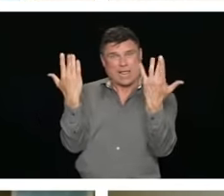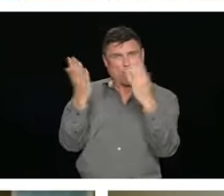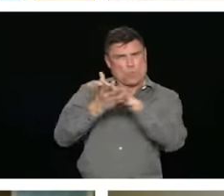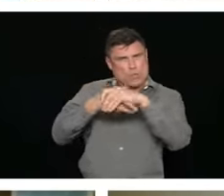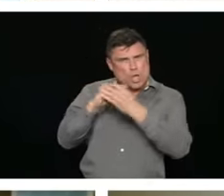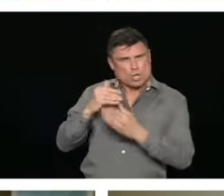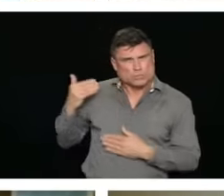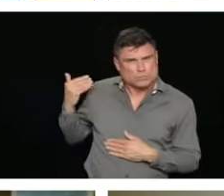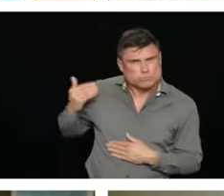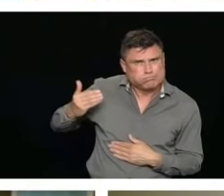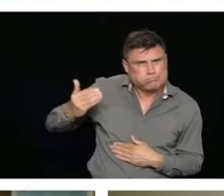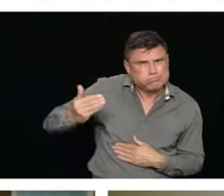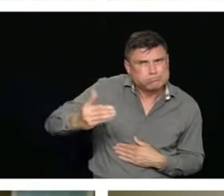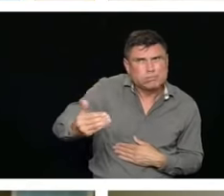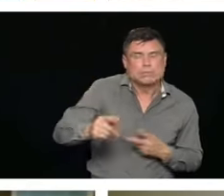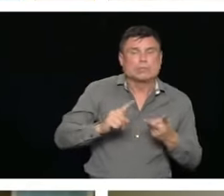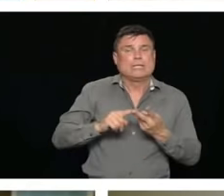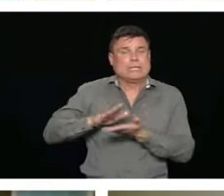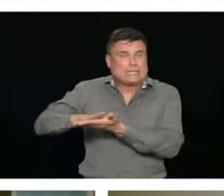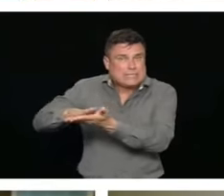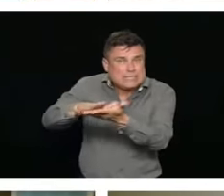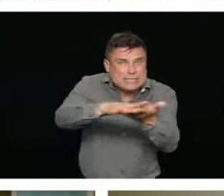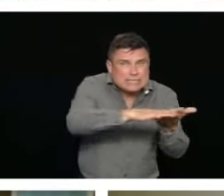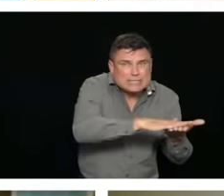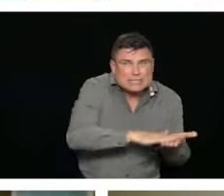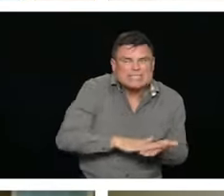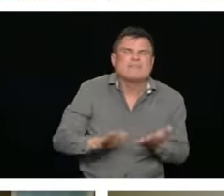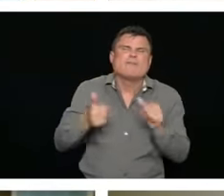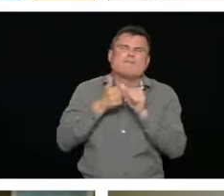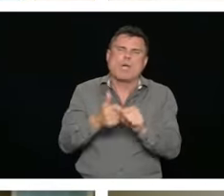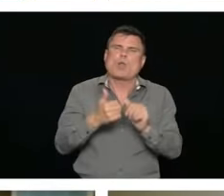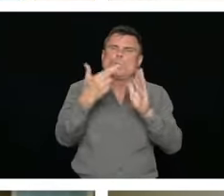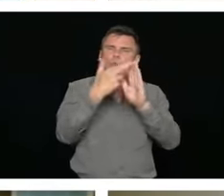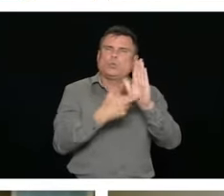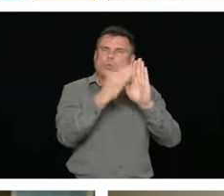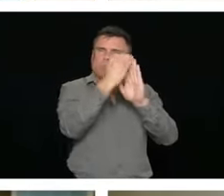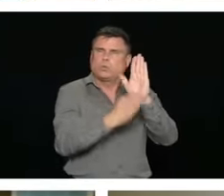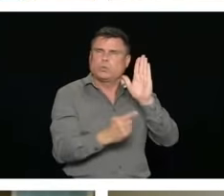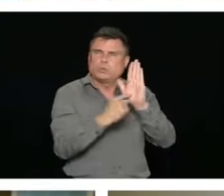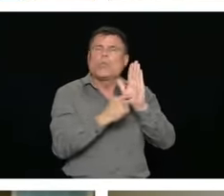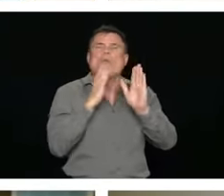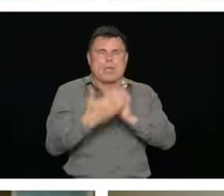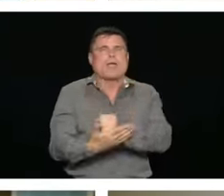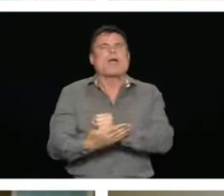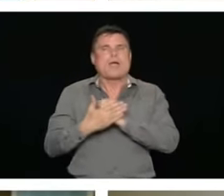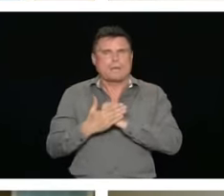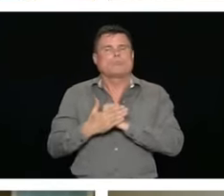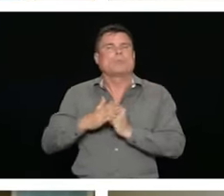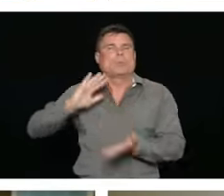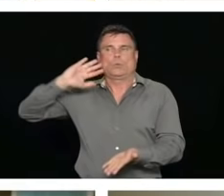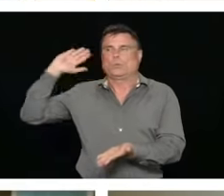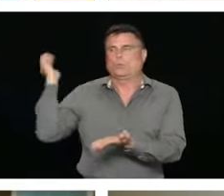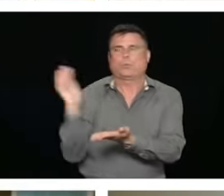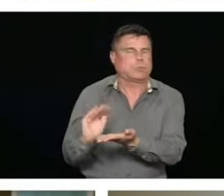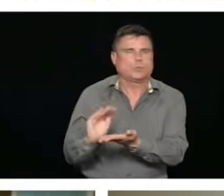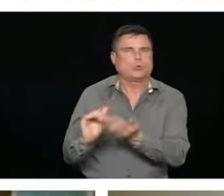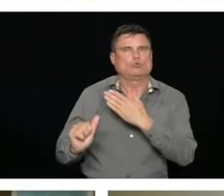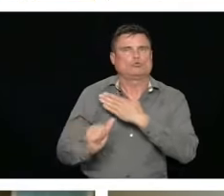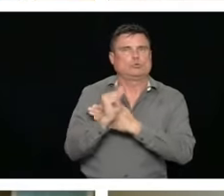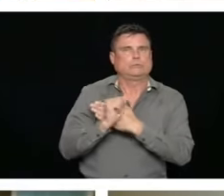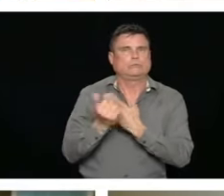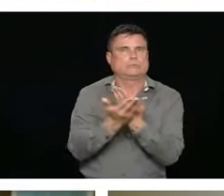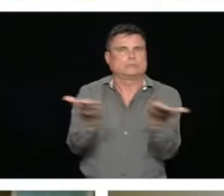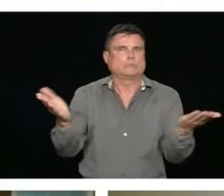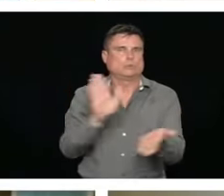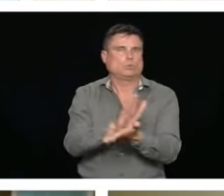some immunocompromise, it's really important to narrow down whether or not that